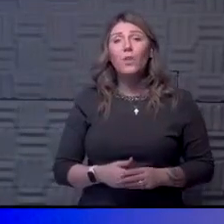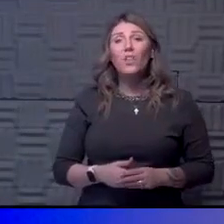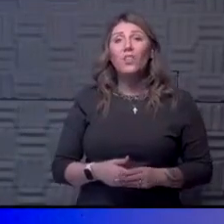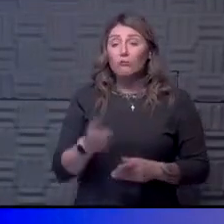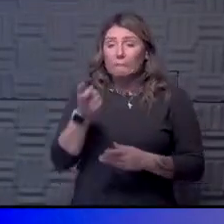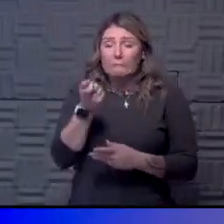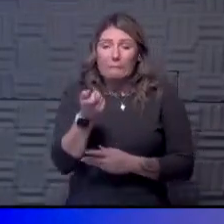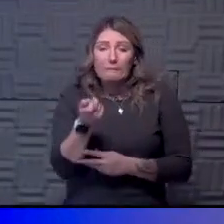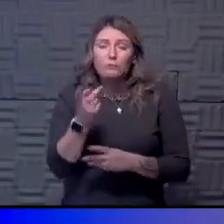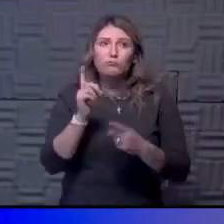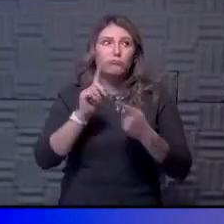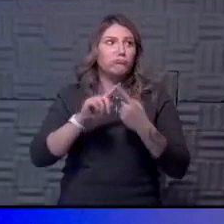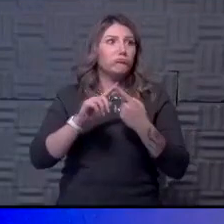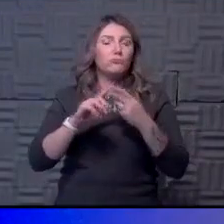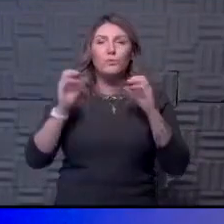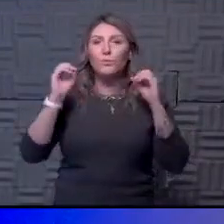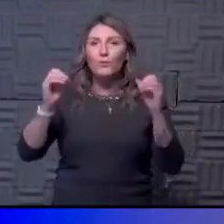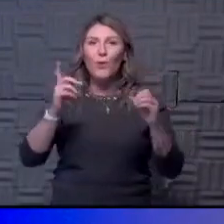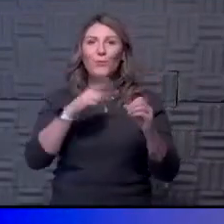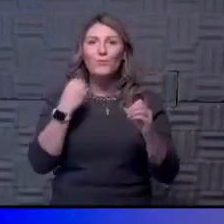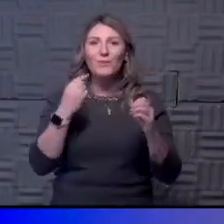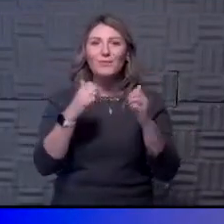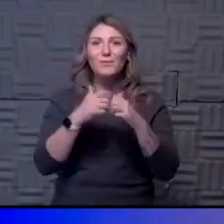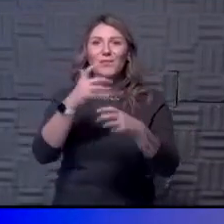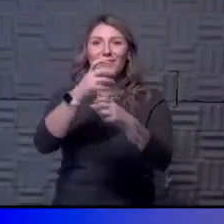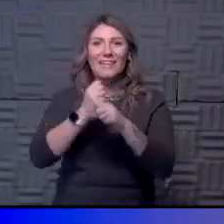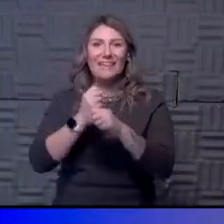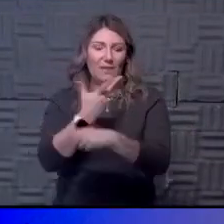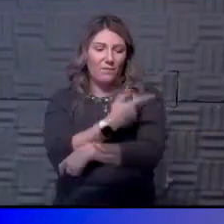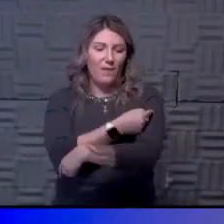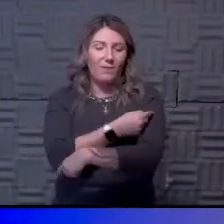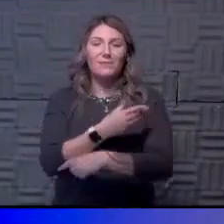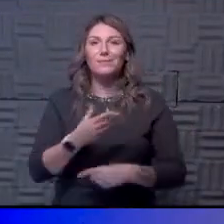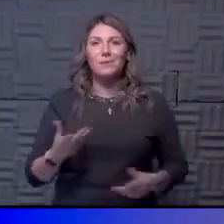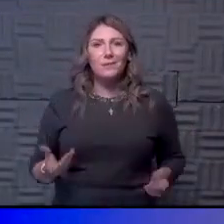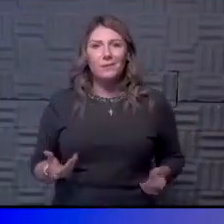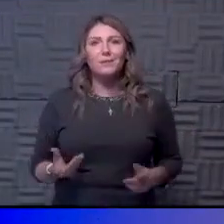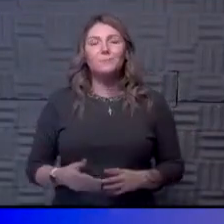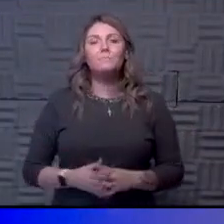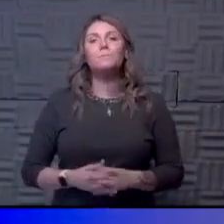no risk in getting the vaccine, and we know that the